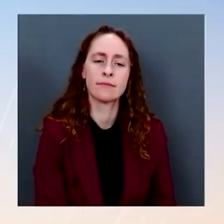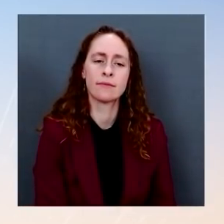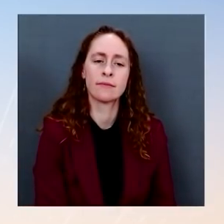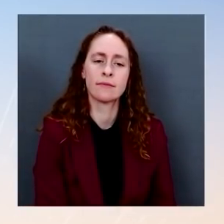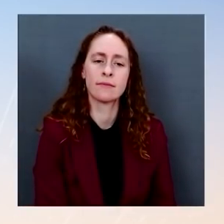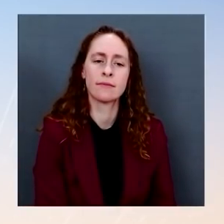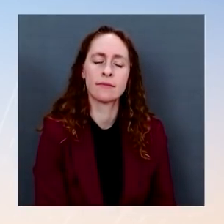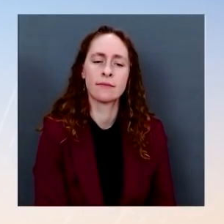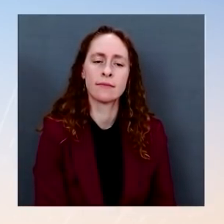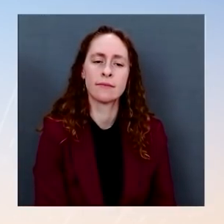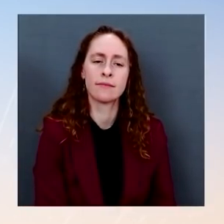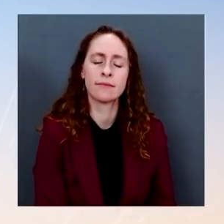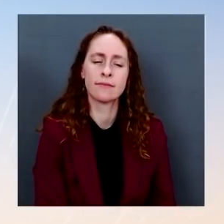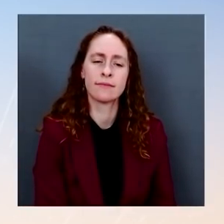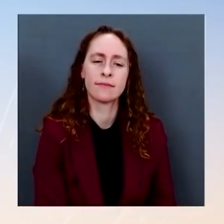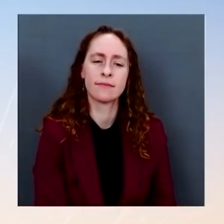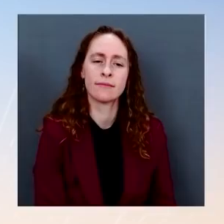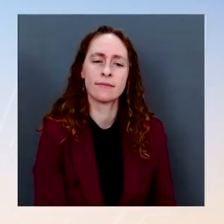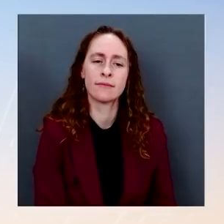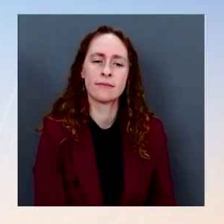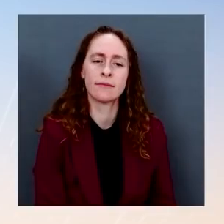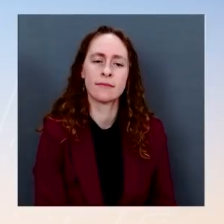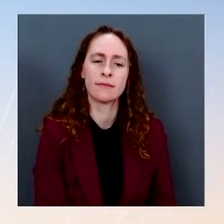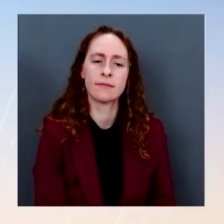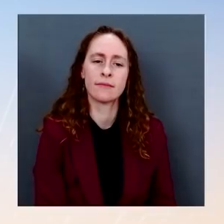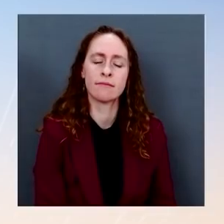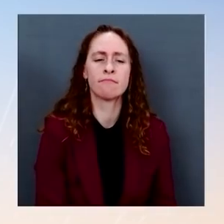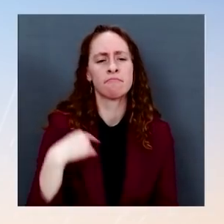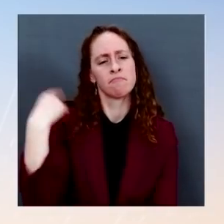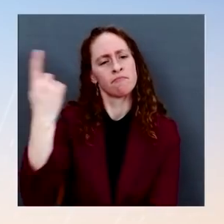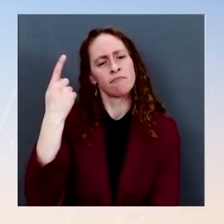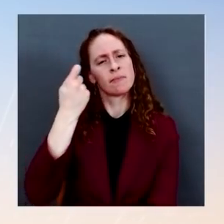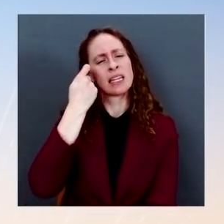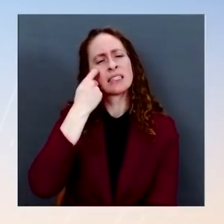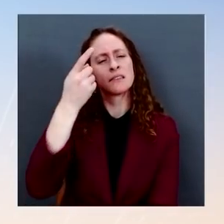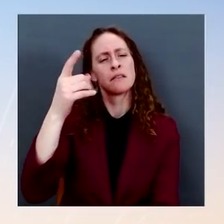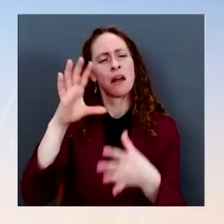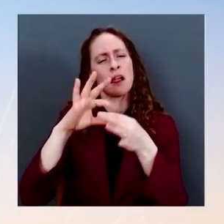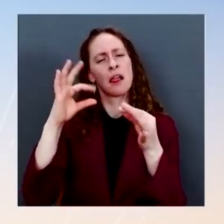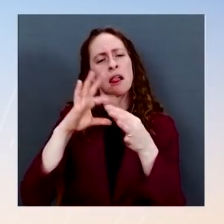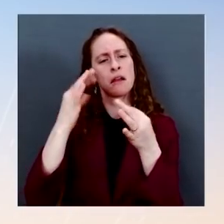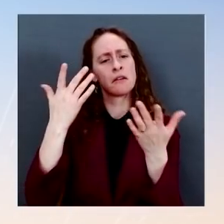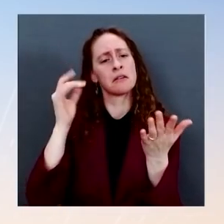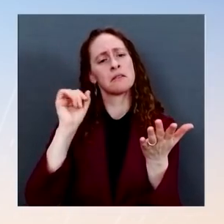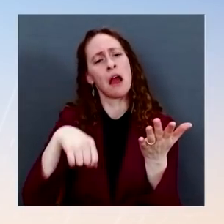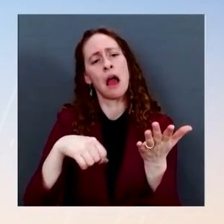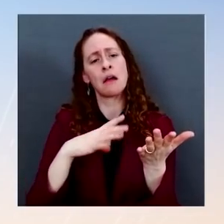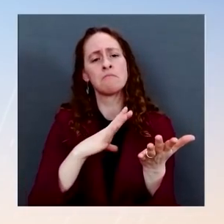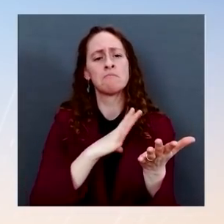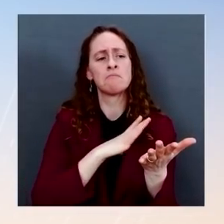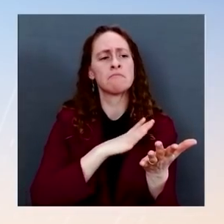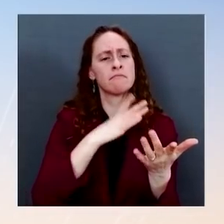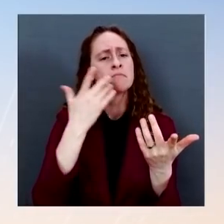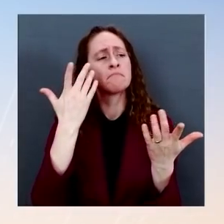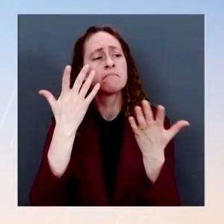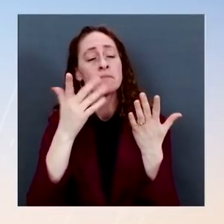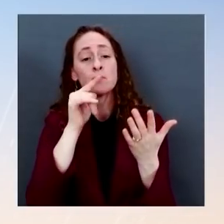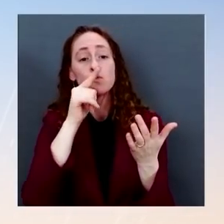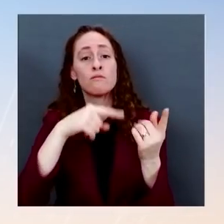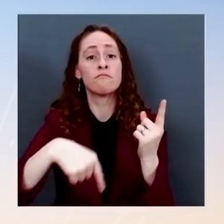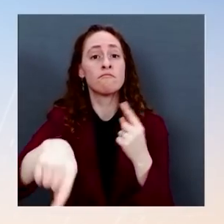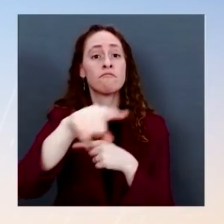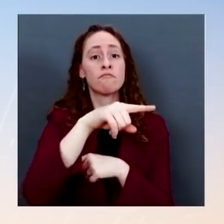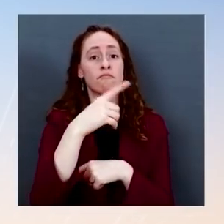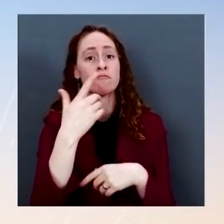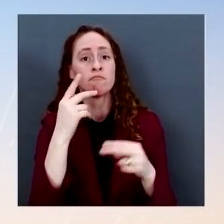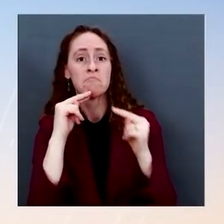you guys have reached a decision on? I don't have anything new on that. I think we've said in the past that masking is something we know is effective and